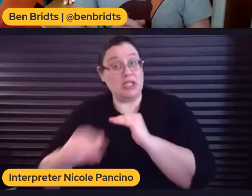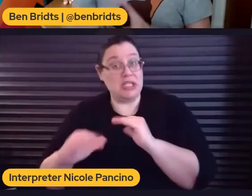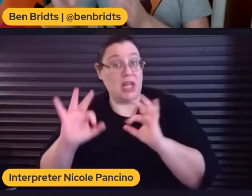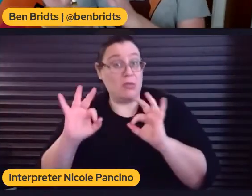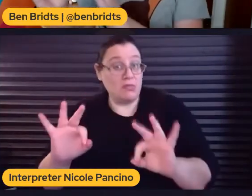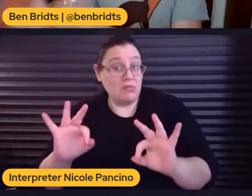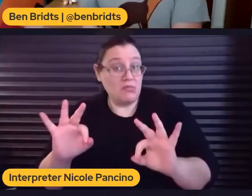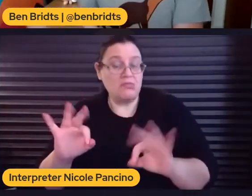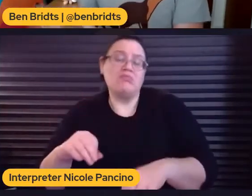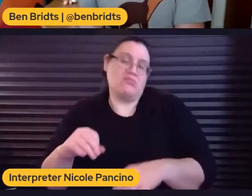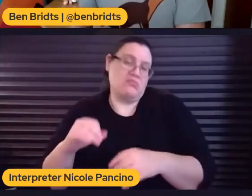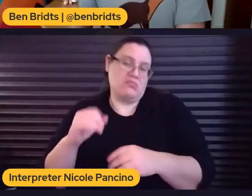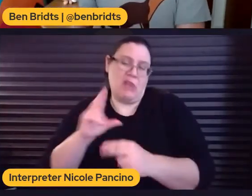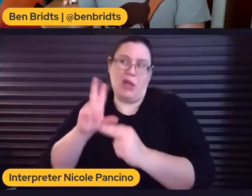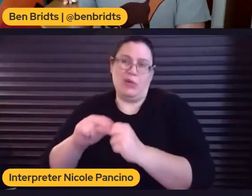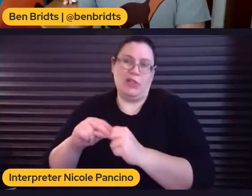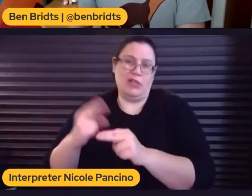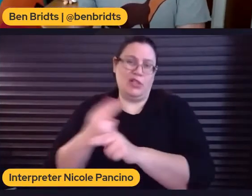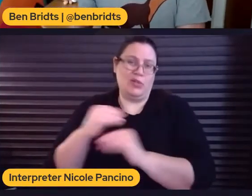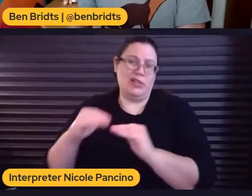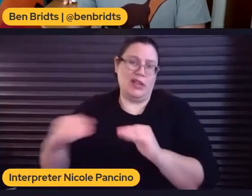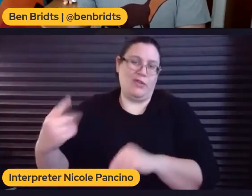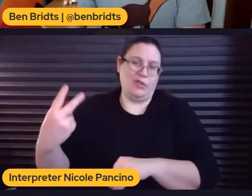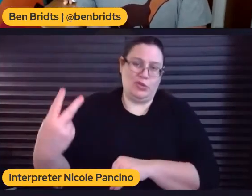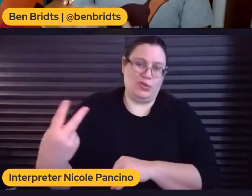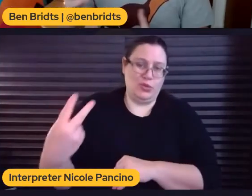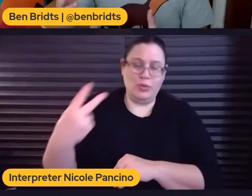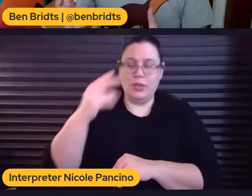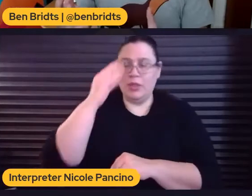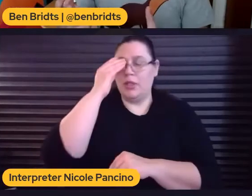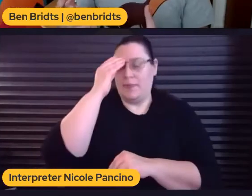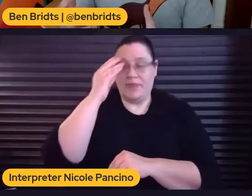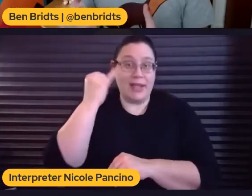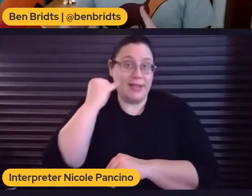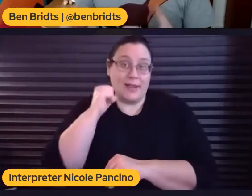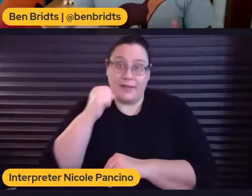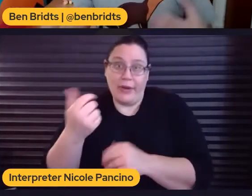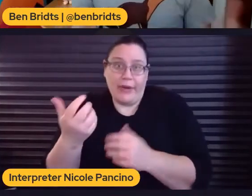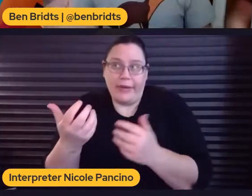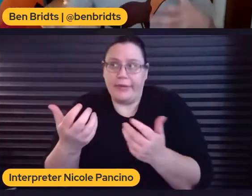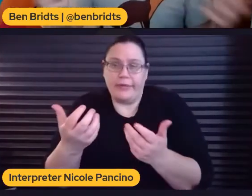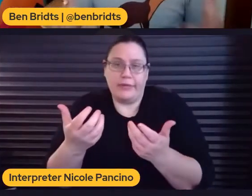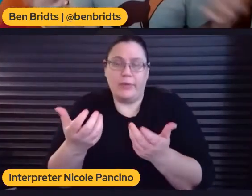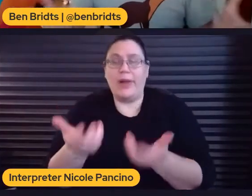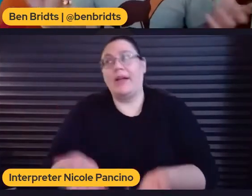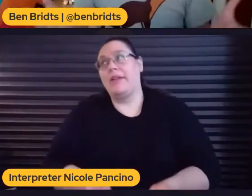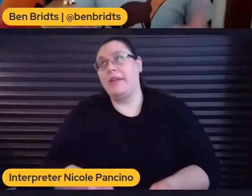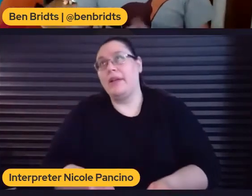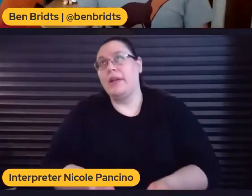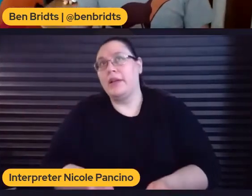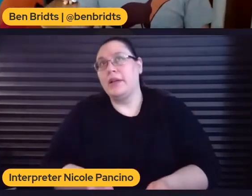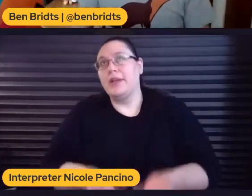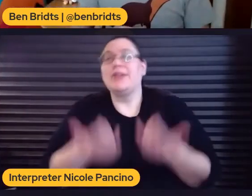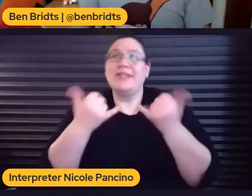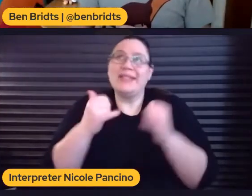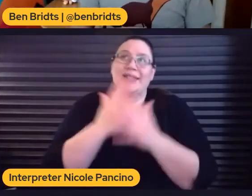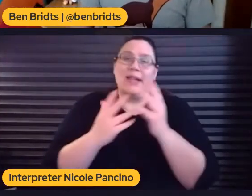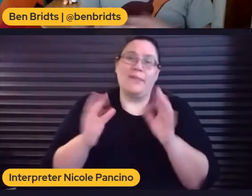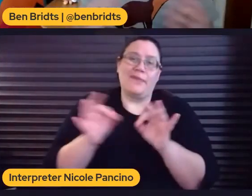I would probably use the level 2 ones, because otherwise there's not a lot of, well, there's still some added value in CDK, but